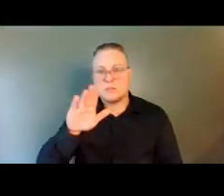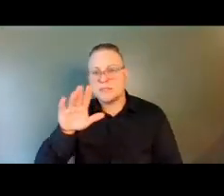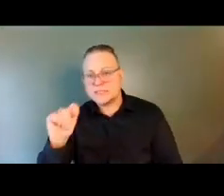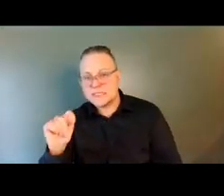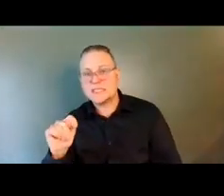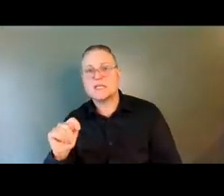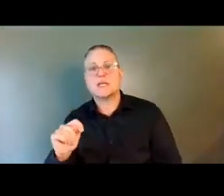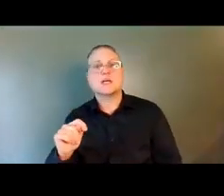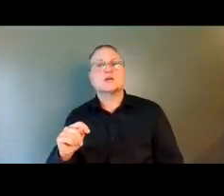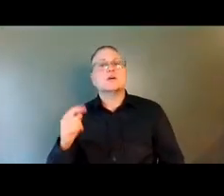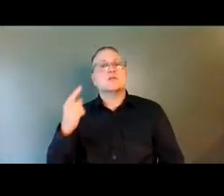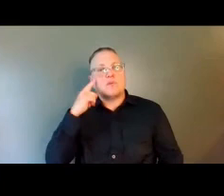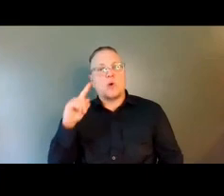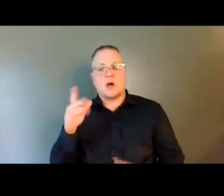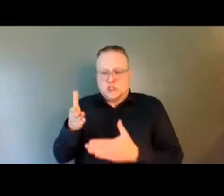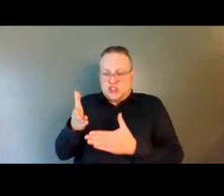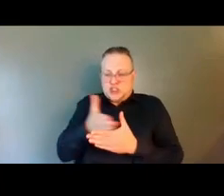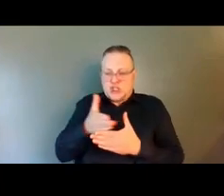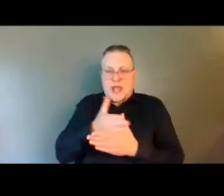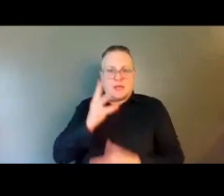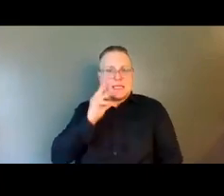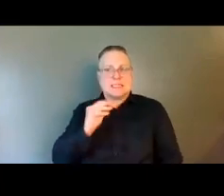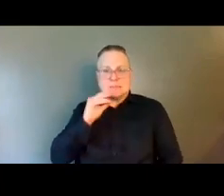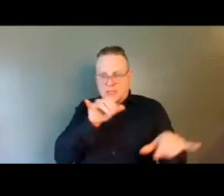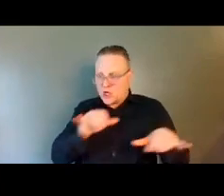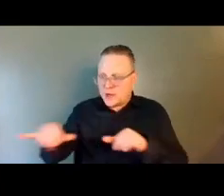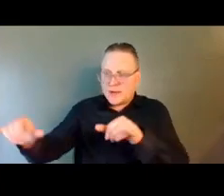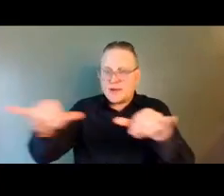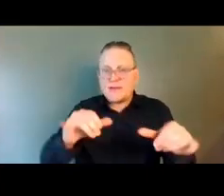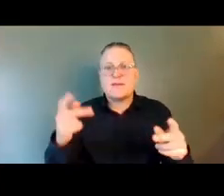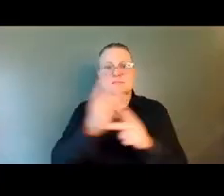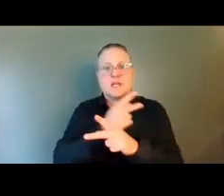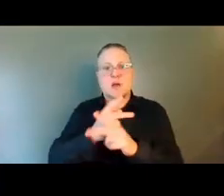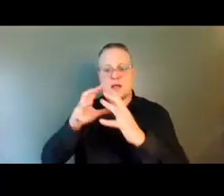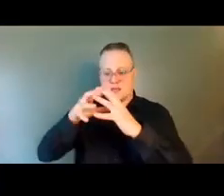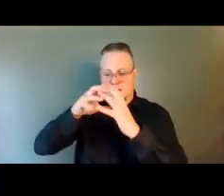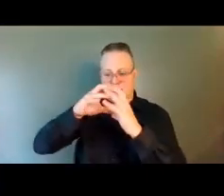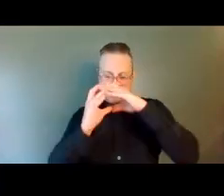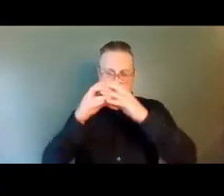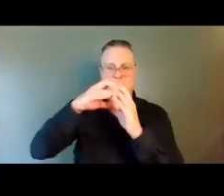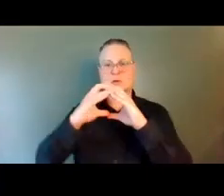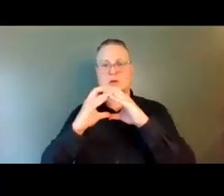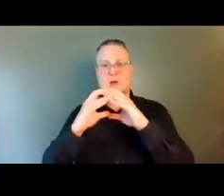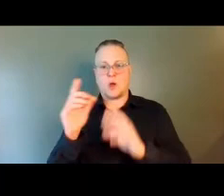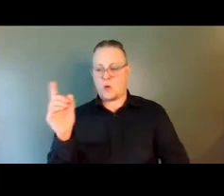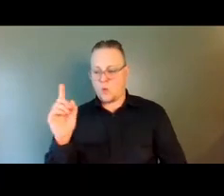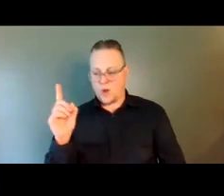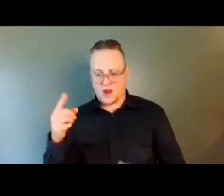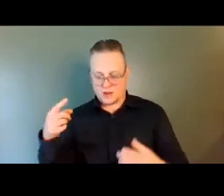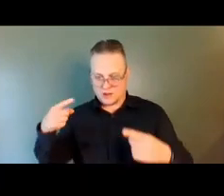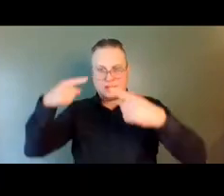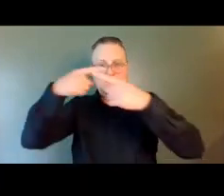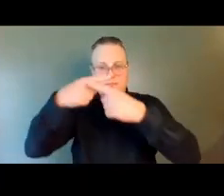our common ground is, and looking at that intersectionality piece of I'm a white woman with privilege